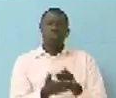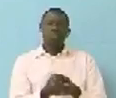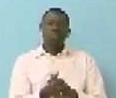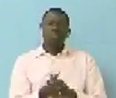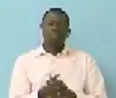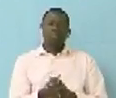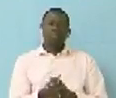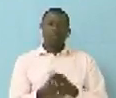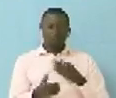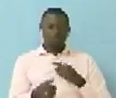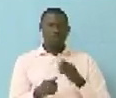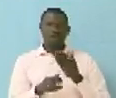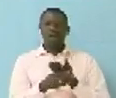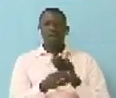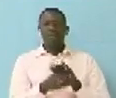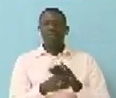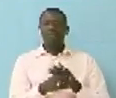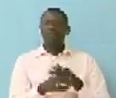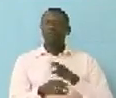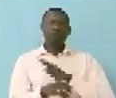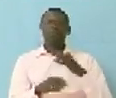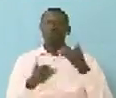told